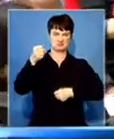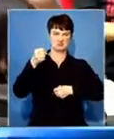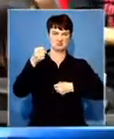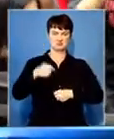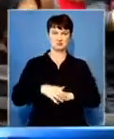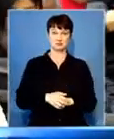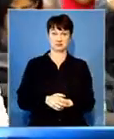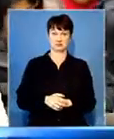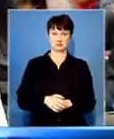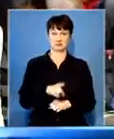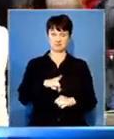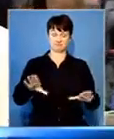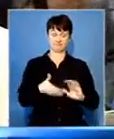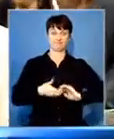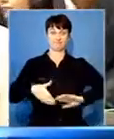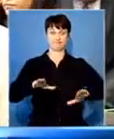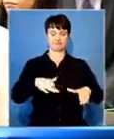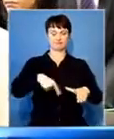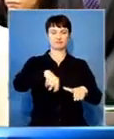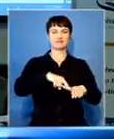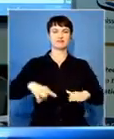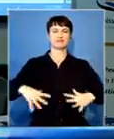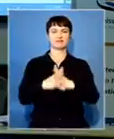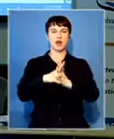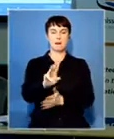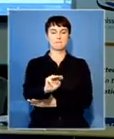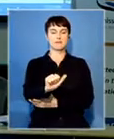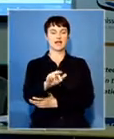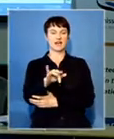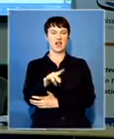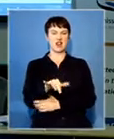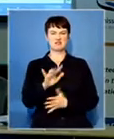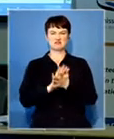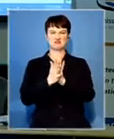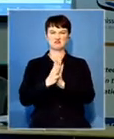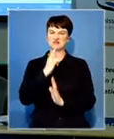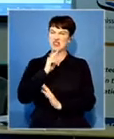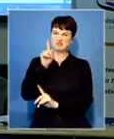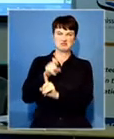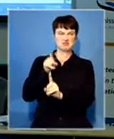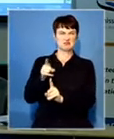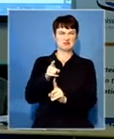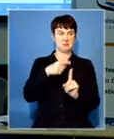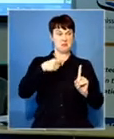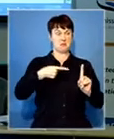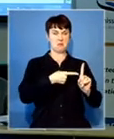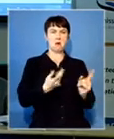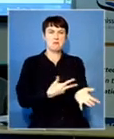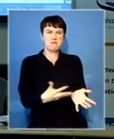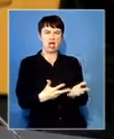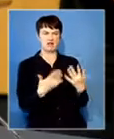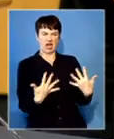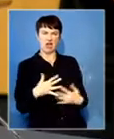Members of the Marikana Solidarity Campaign disrupted proceedings, shouting "blood on his hands, sellout and